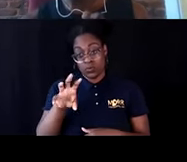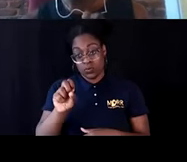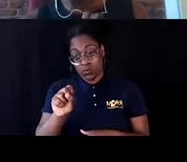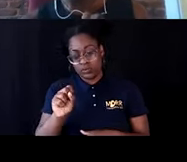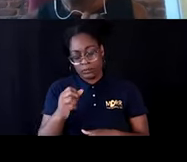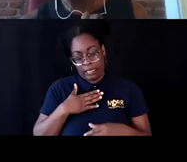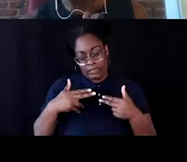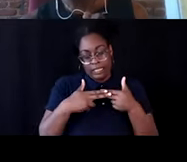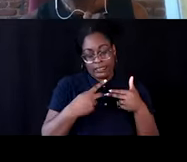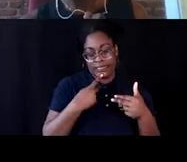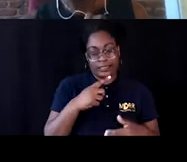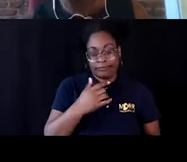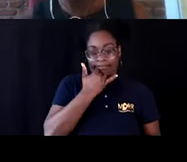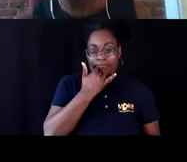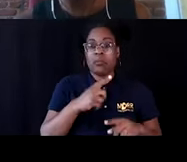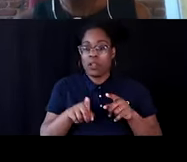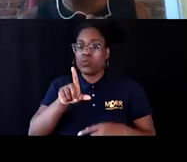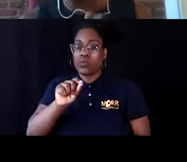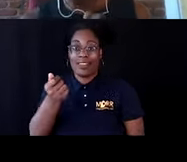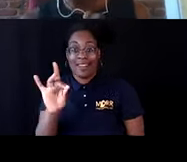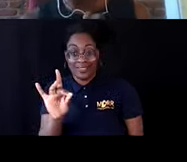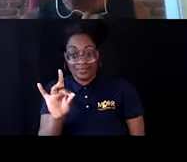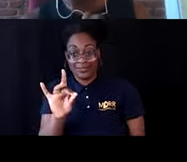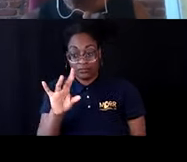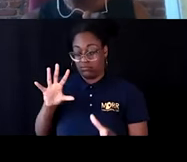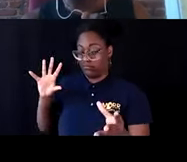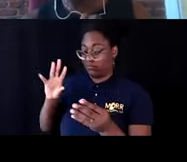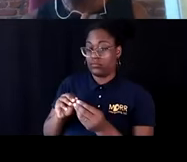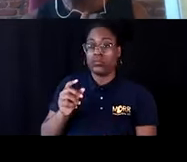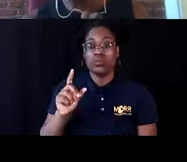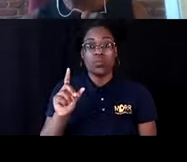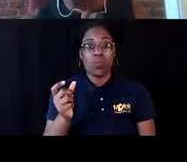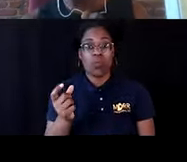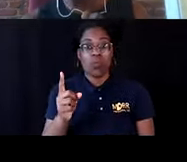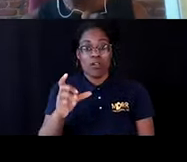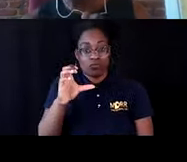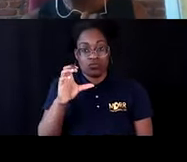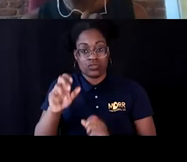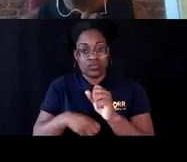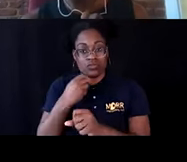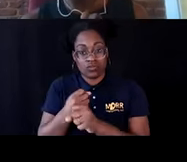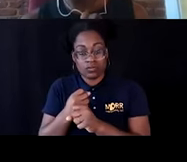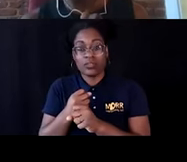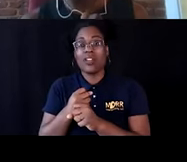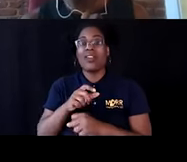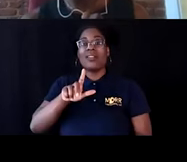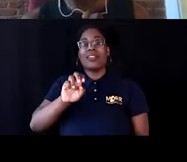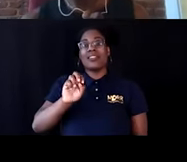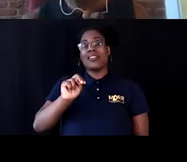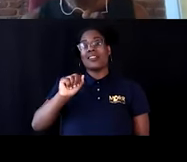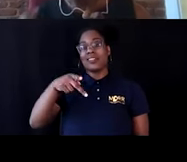than 300 years, the Lenape people were able to hold a powwow on their ancestral land in southern